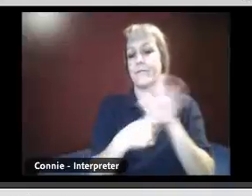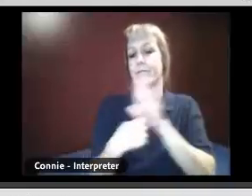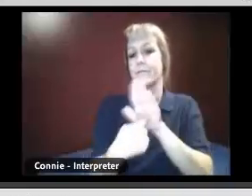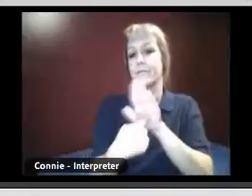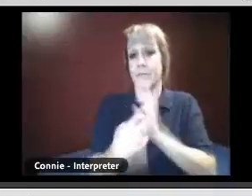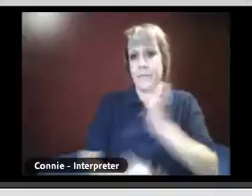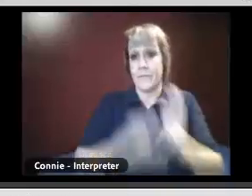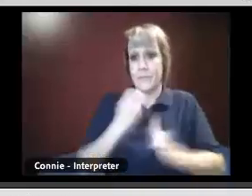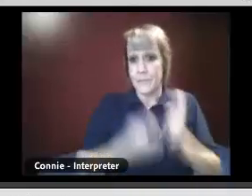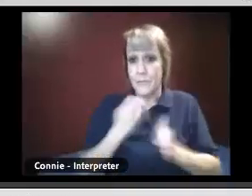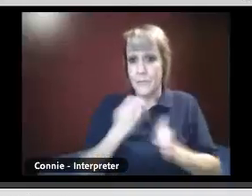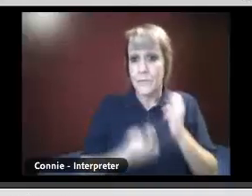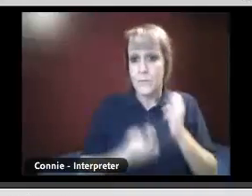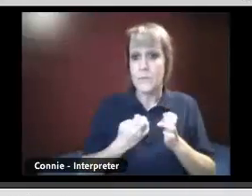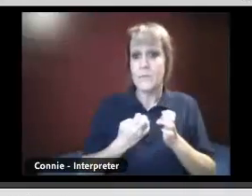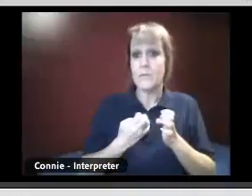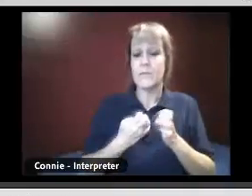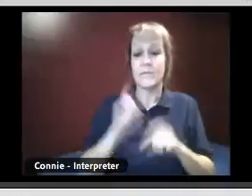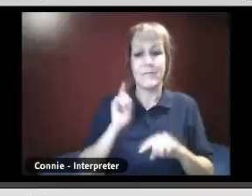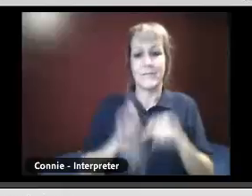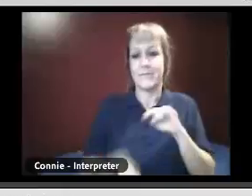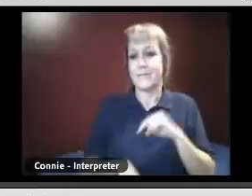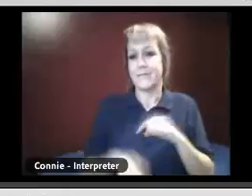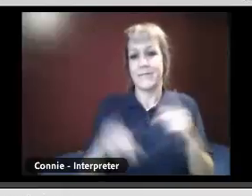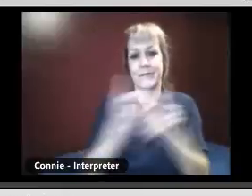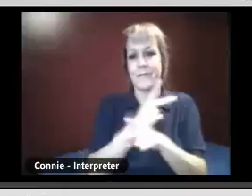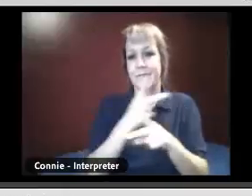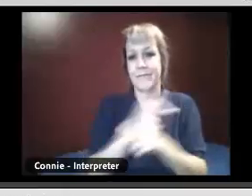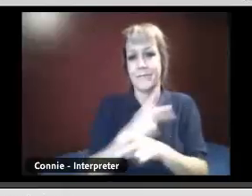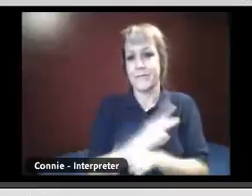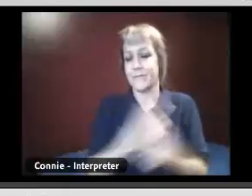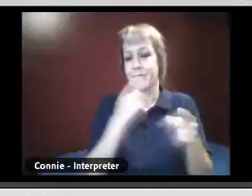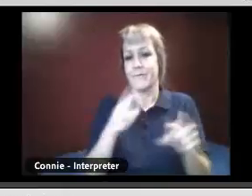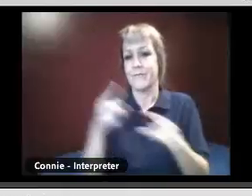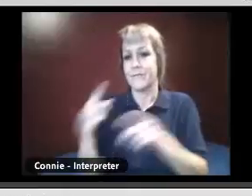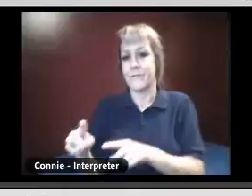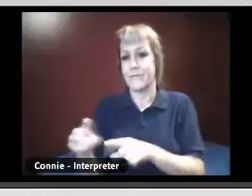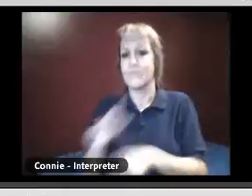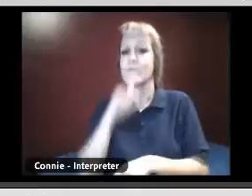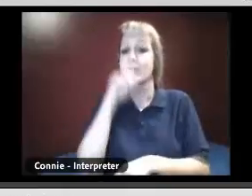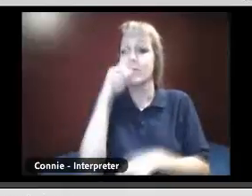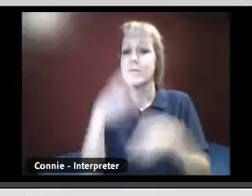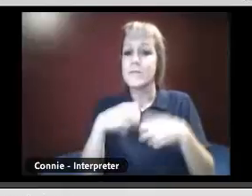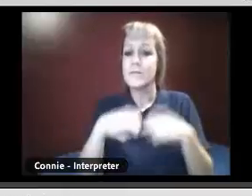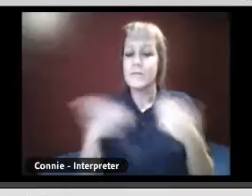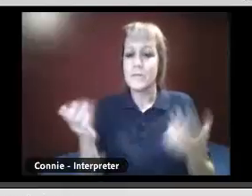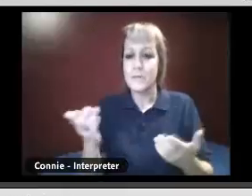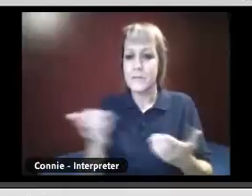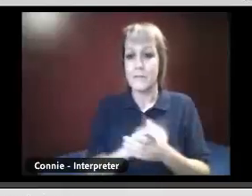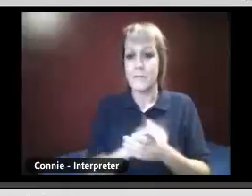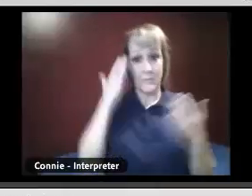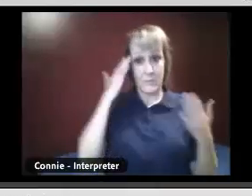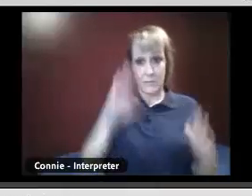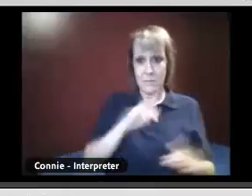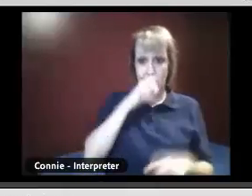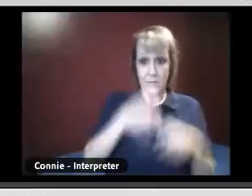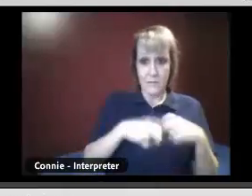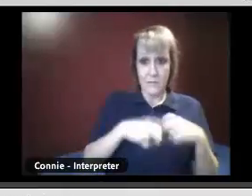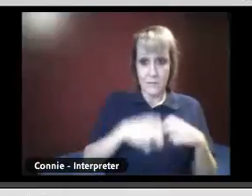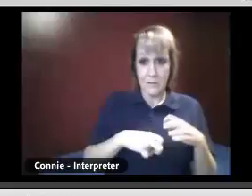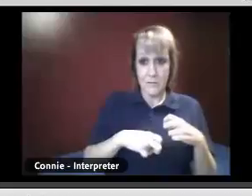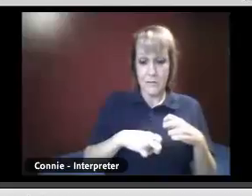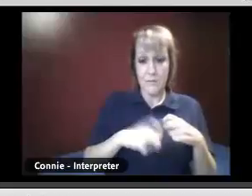are raw, you can't really figure out what's going on or what the real problem is. And when we don't know that, all right, well